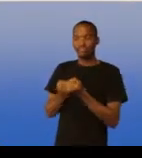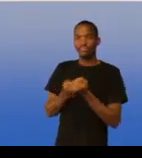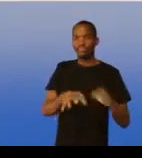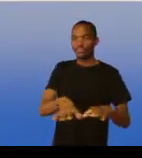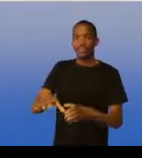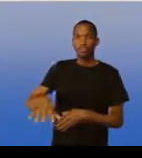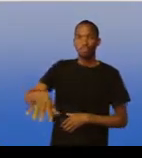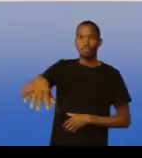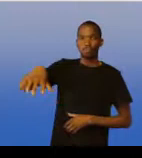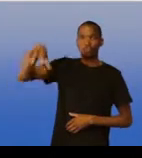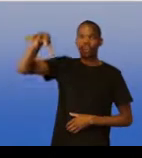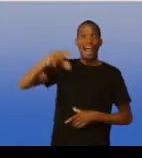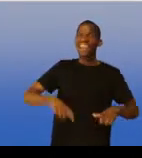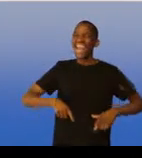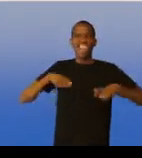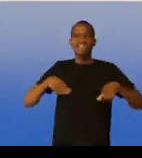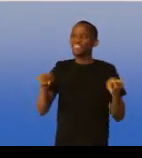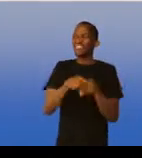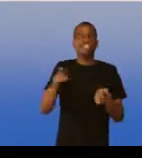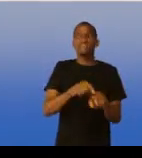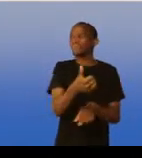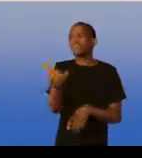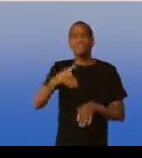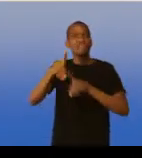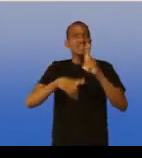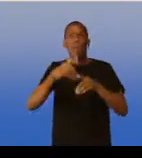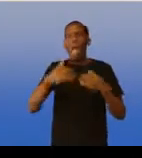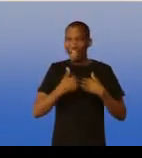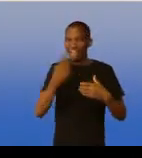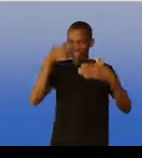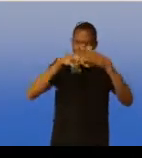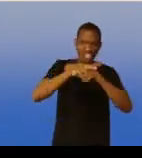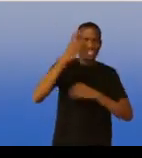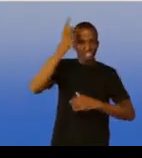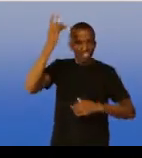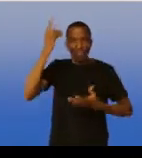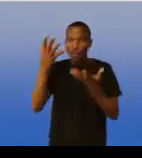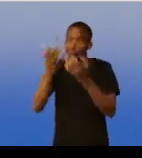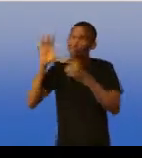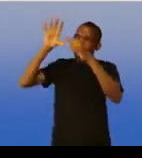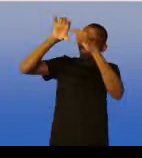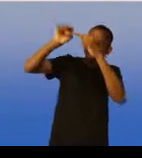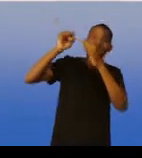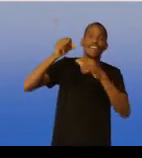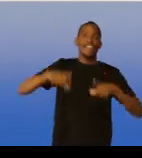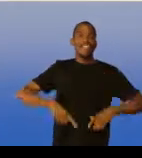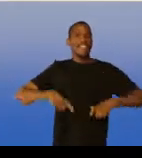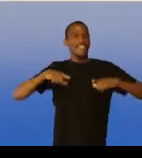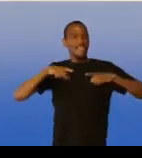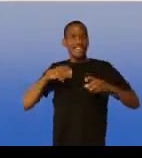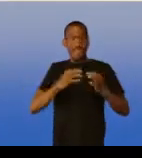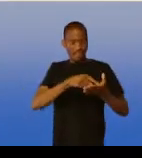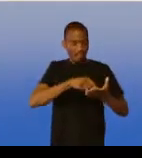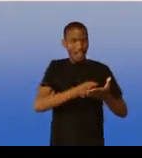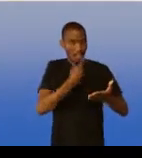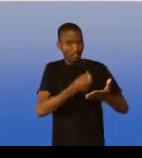to live like everybody else is living. We have visions, we have dreams that we want to achieve in this life. So by taking medication,